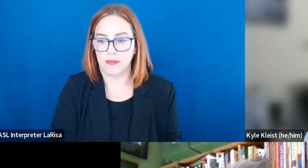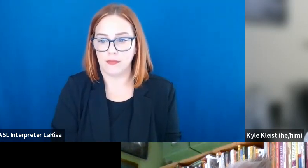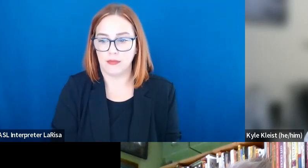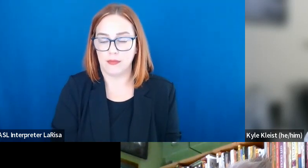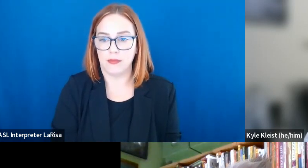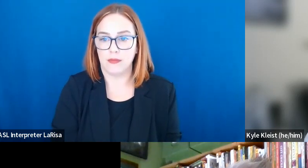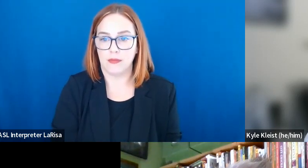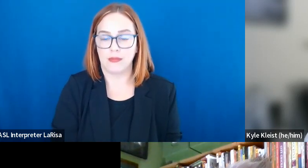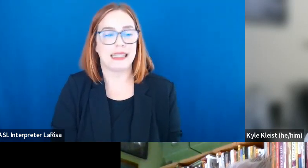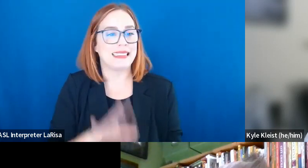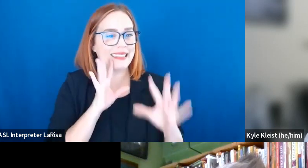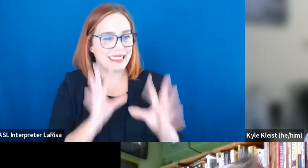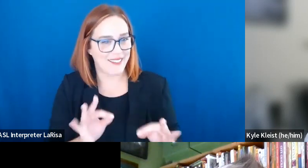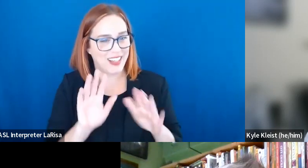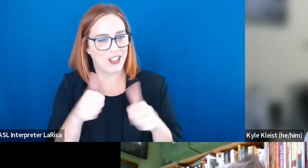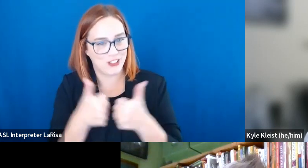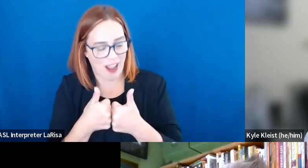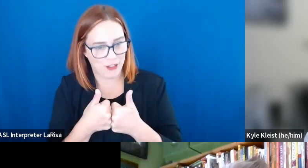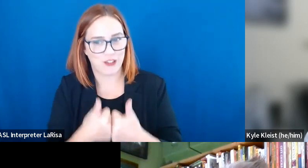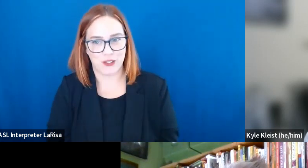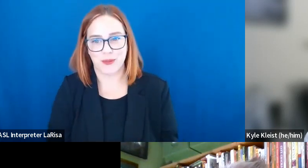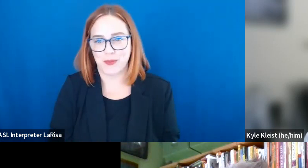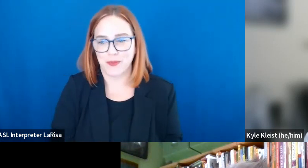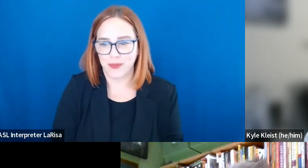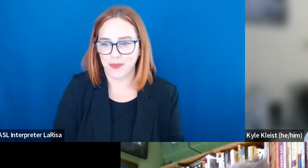It's definitely a challenge for us.